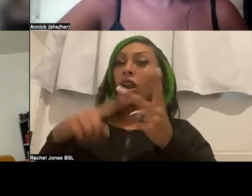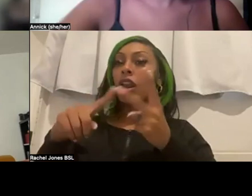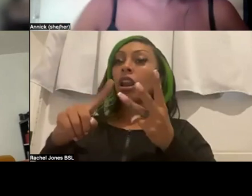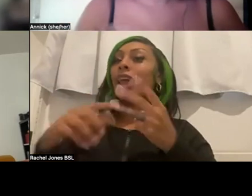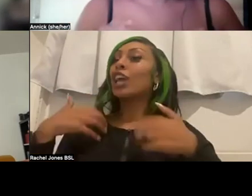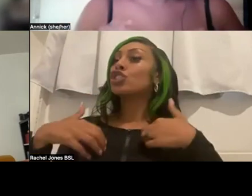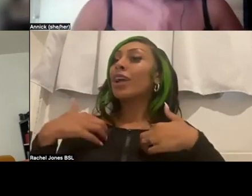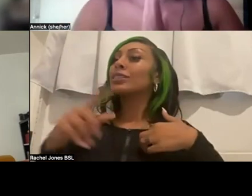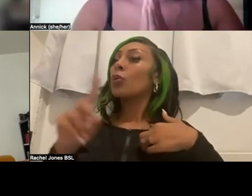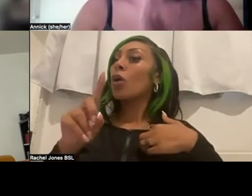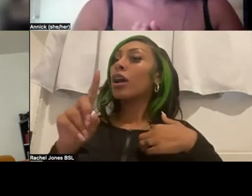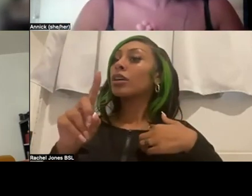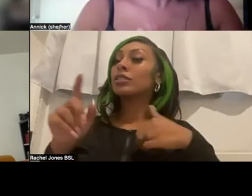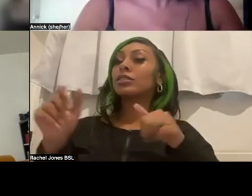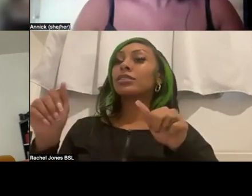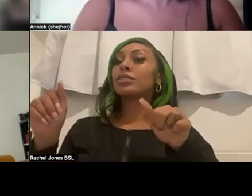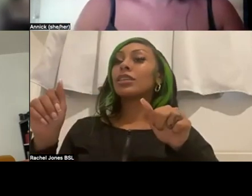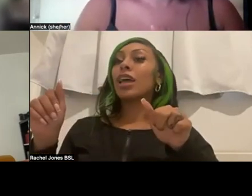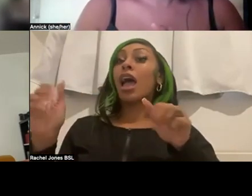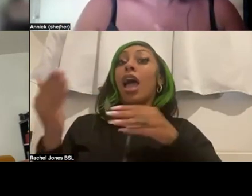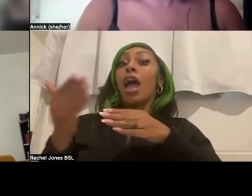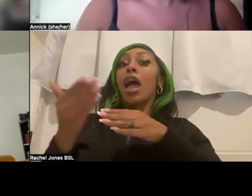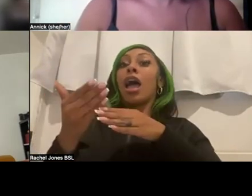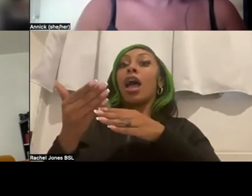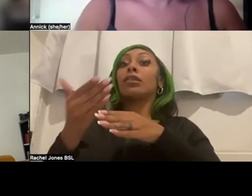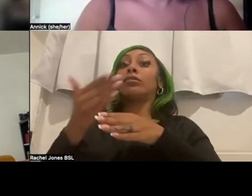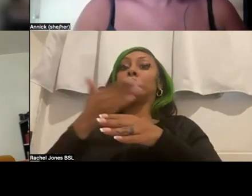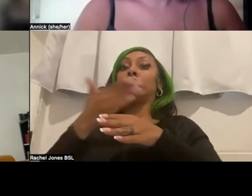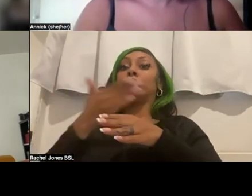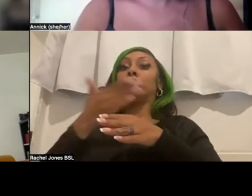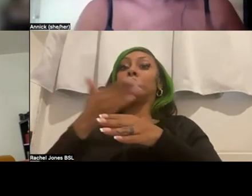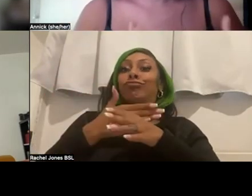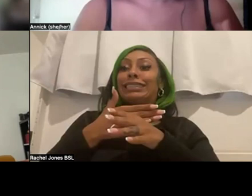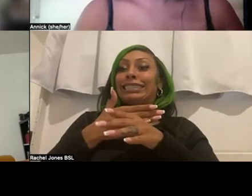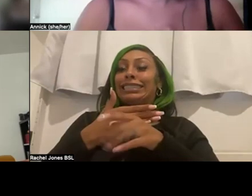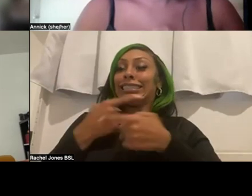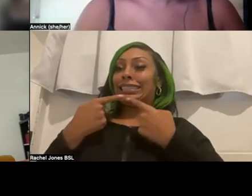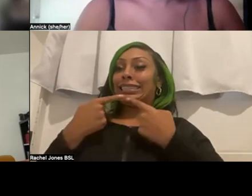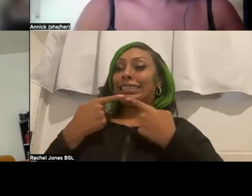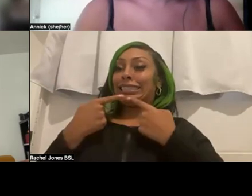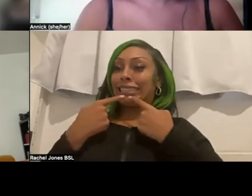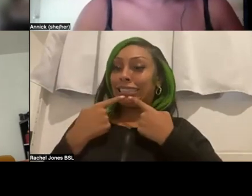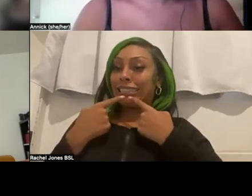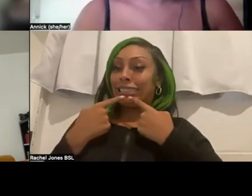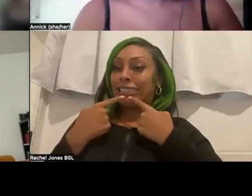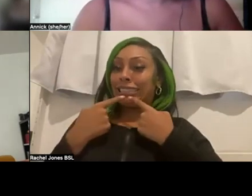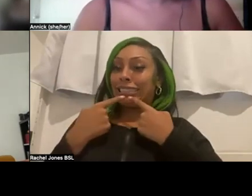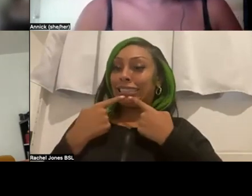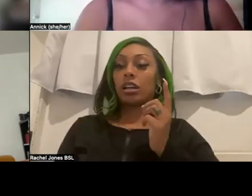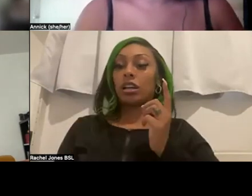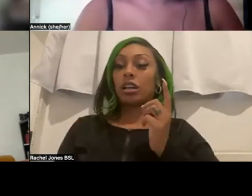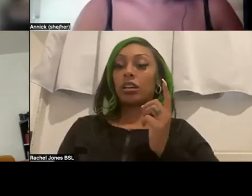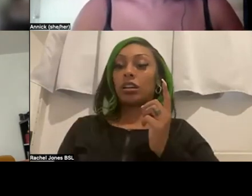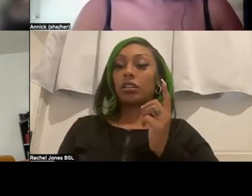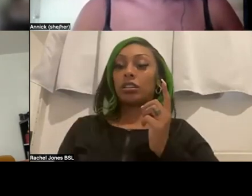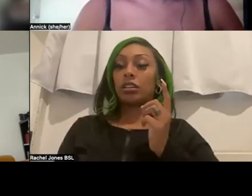also is prefigurative. By that, we mean that we work towards personal, collective and structural change and